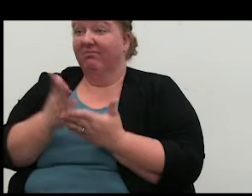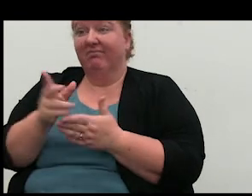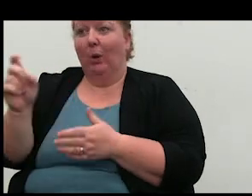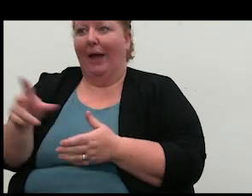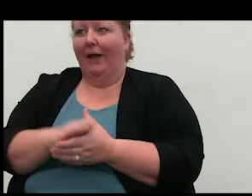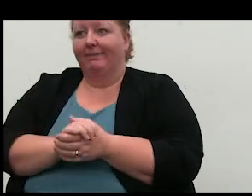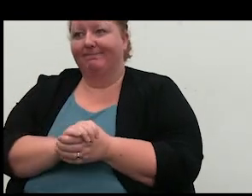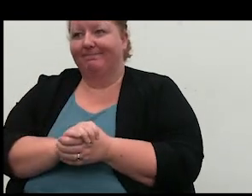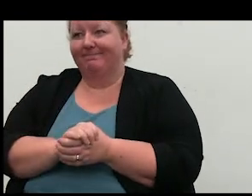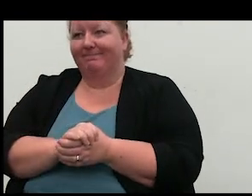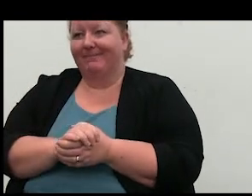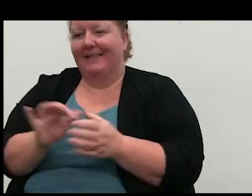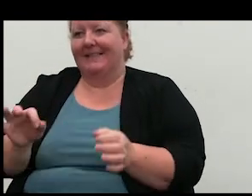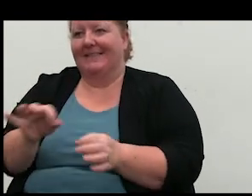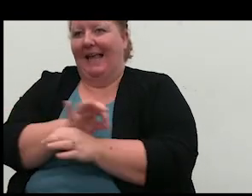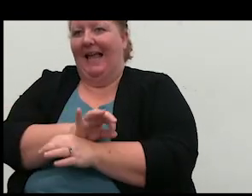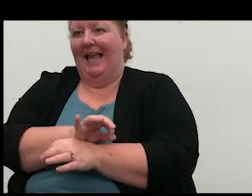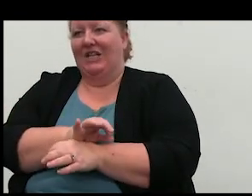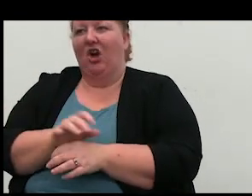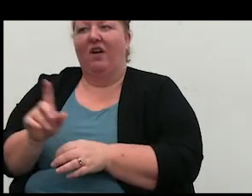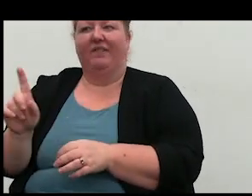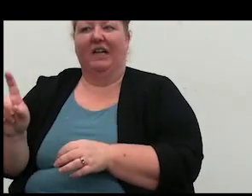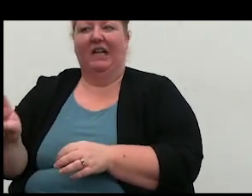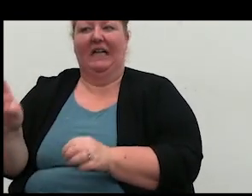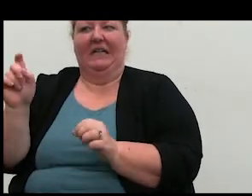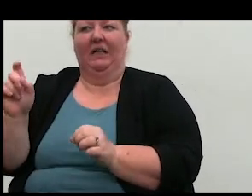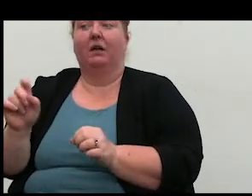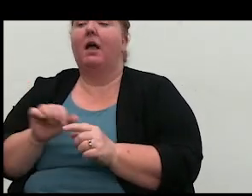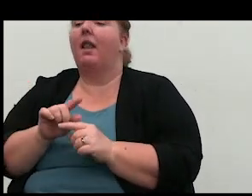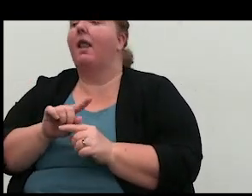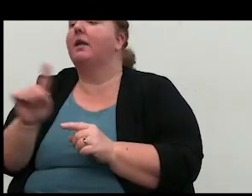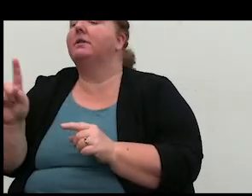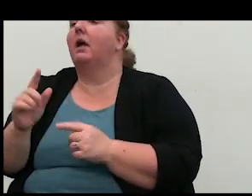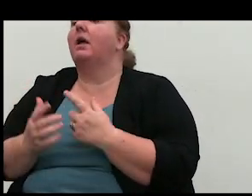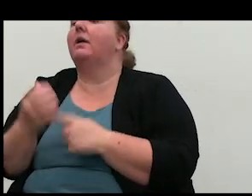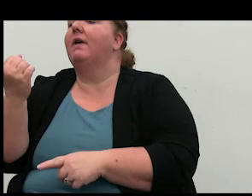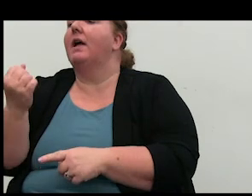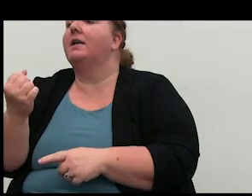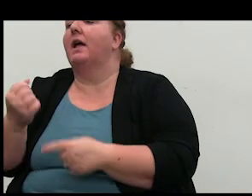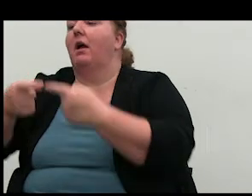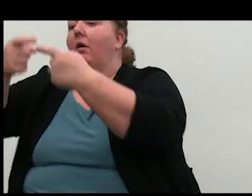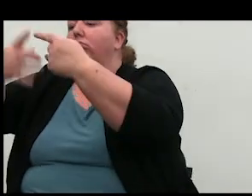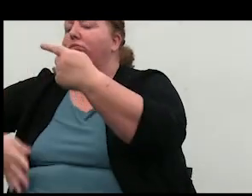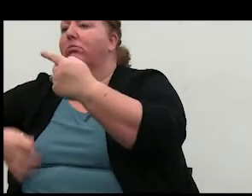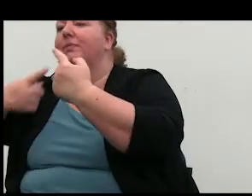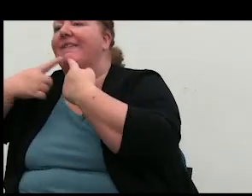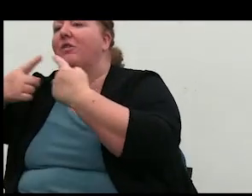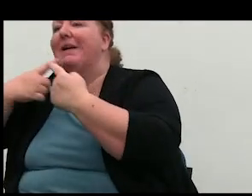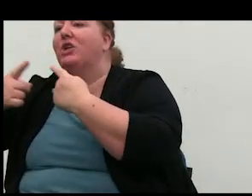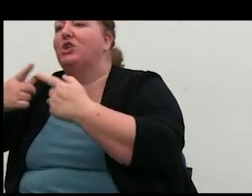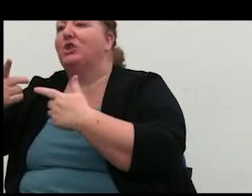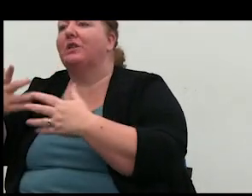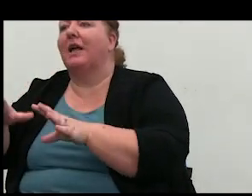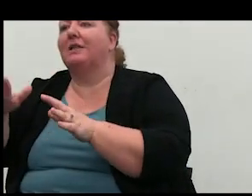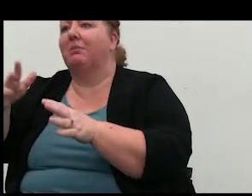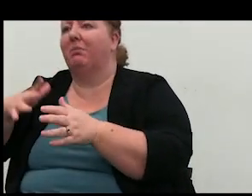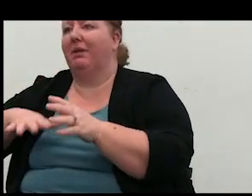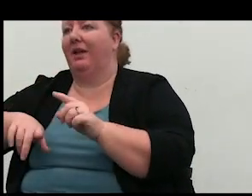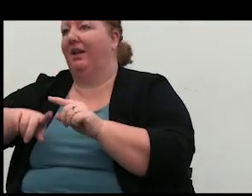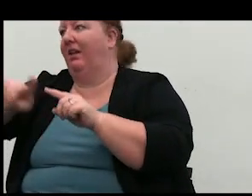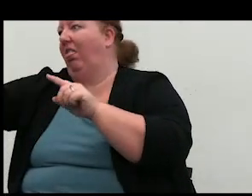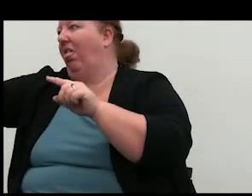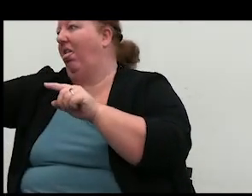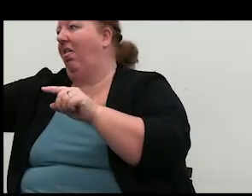OK, rather than going, OK, and then finding all this information about us has ended up miles from